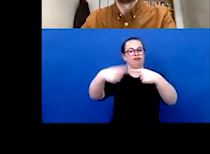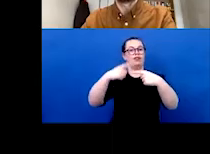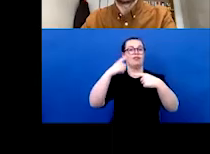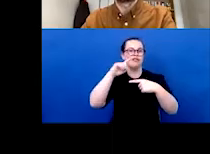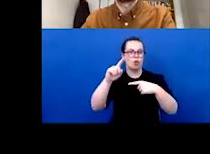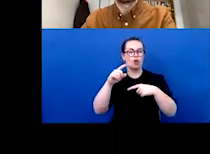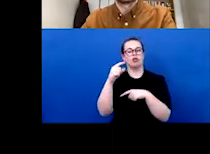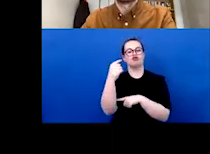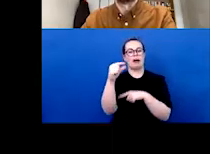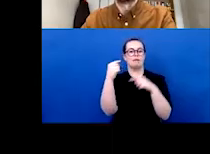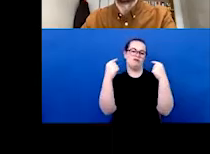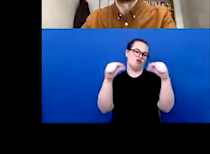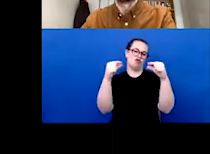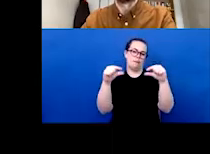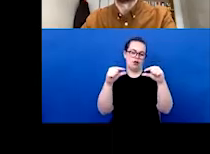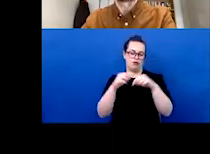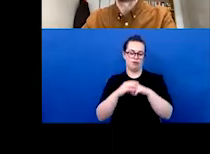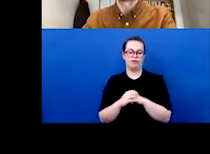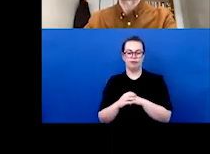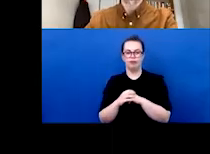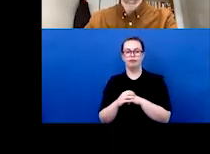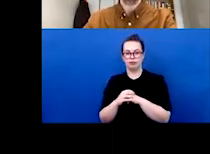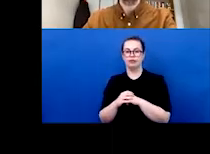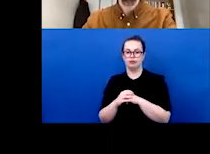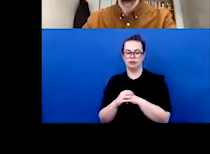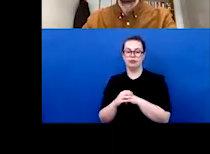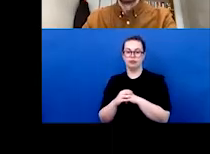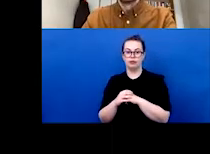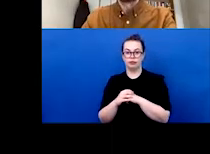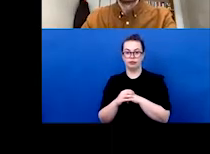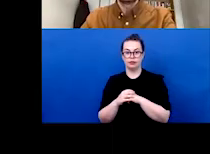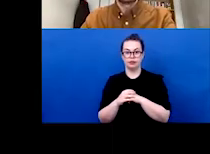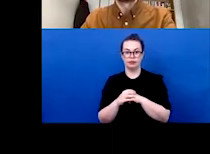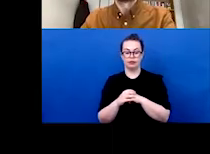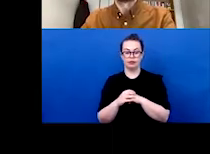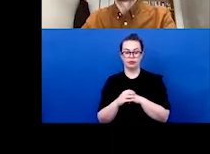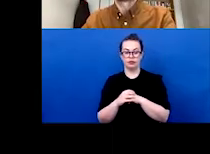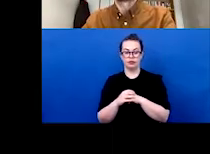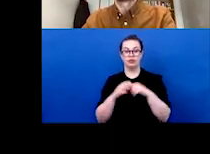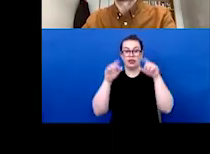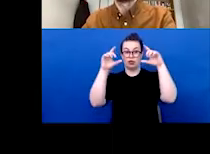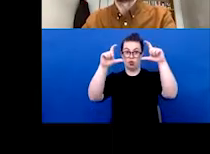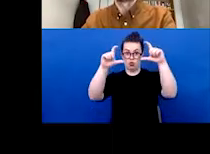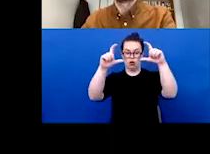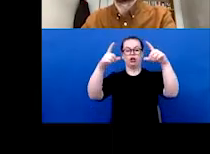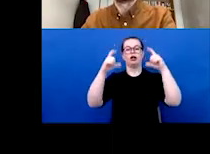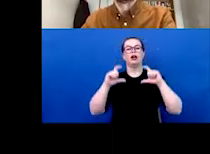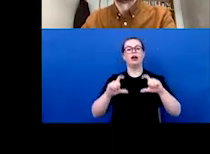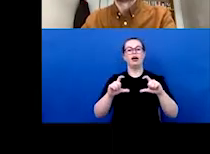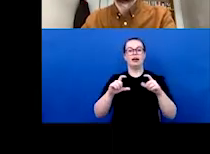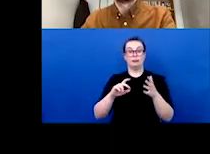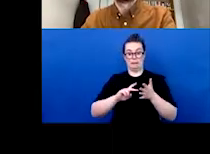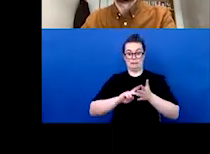only synsets, and the neural network on all 3. So the meaning module was trained